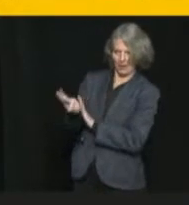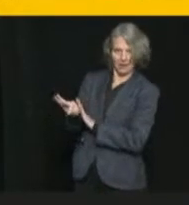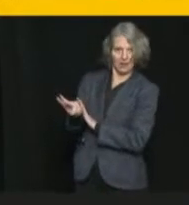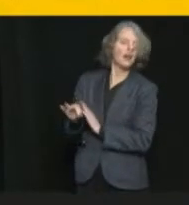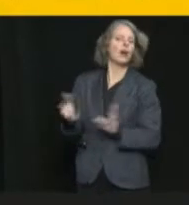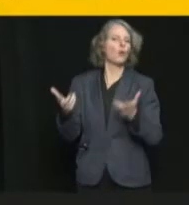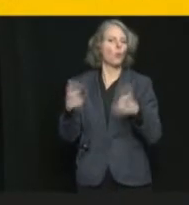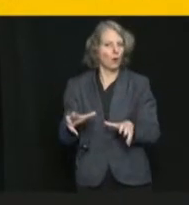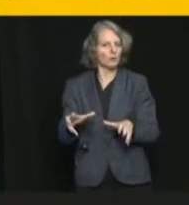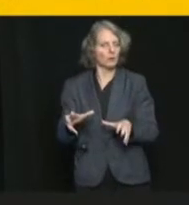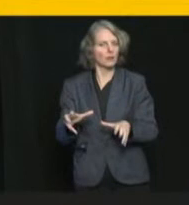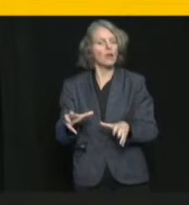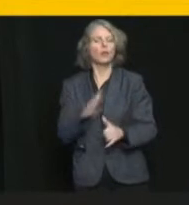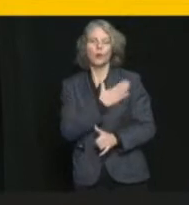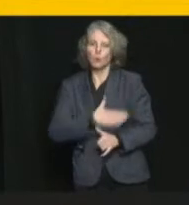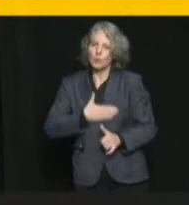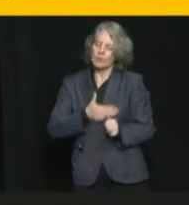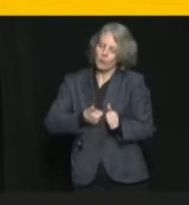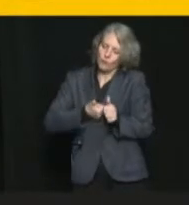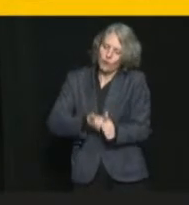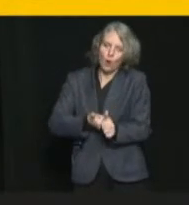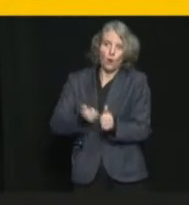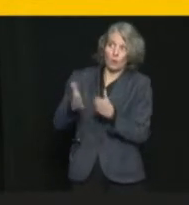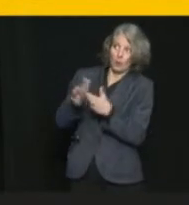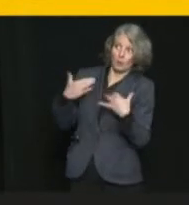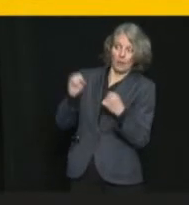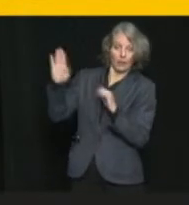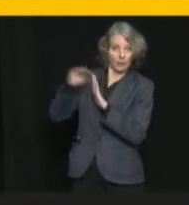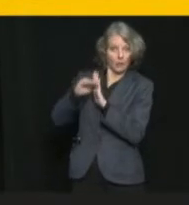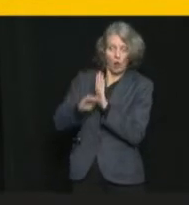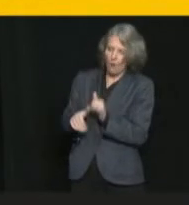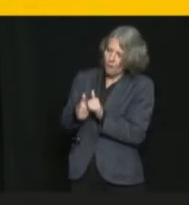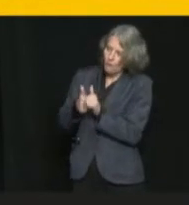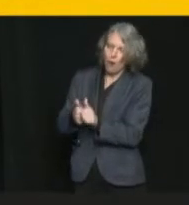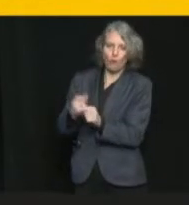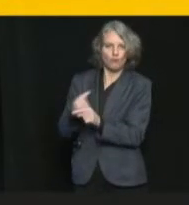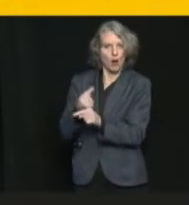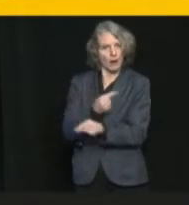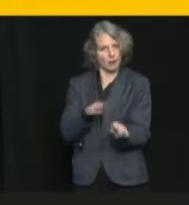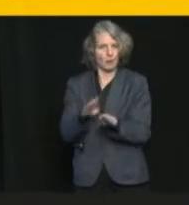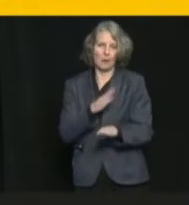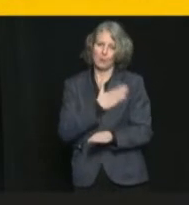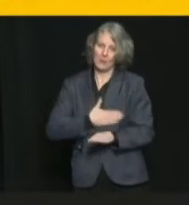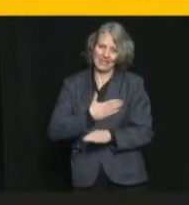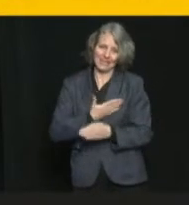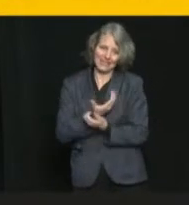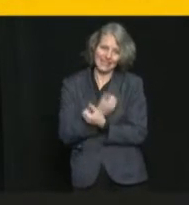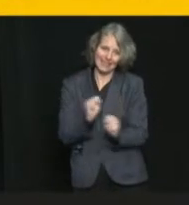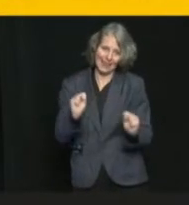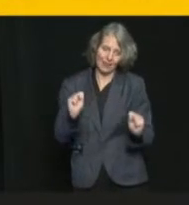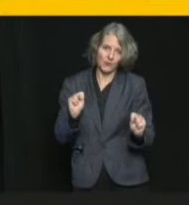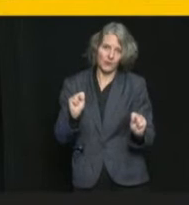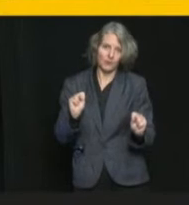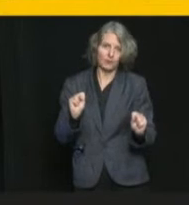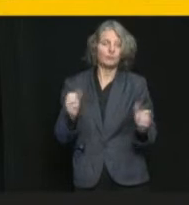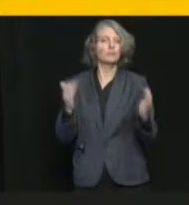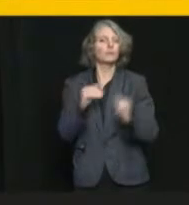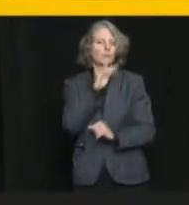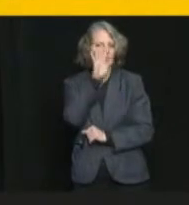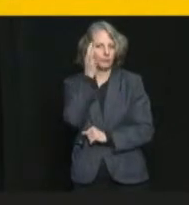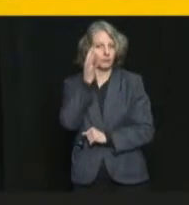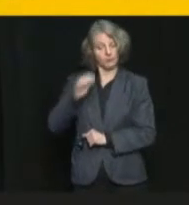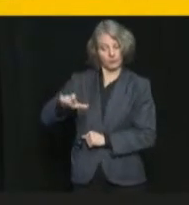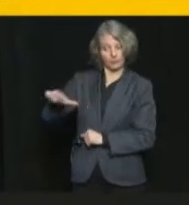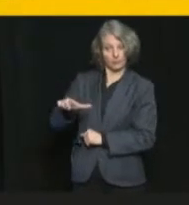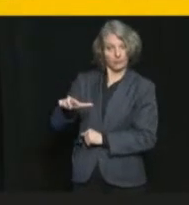please, keep following public health guidelines and stay safe. Au Québec aussi. In Quebec as well, it's